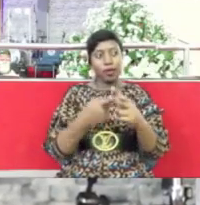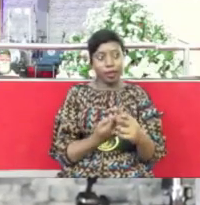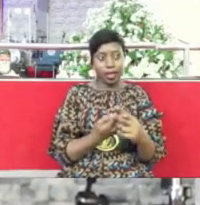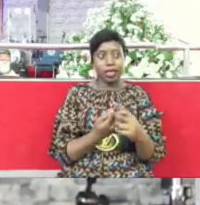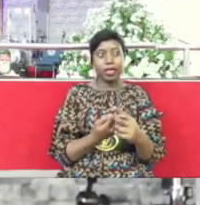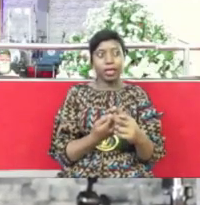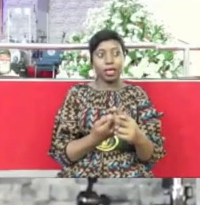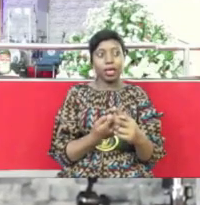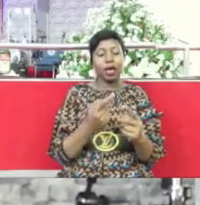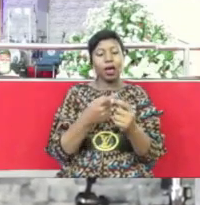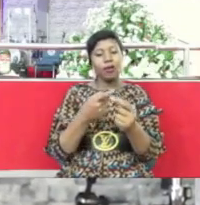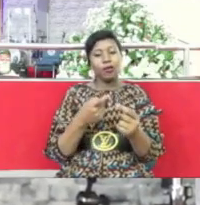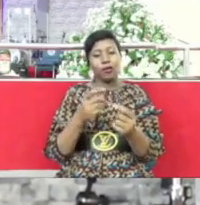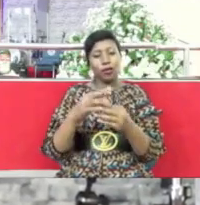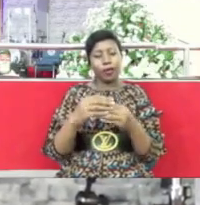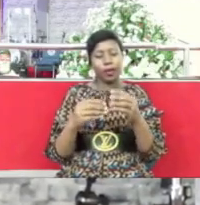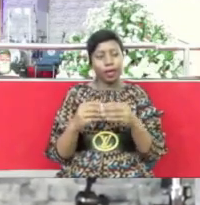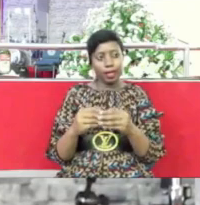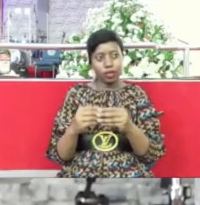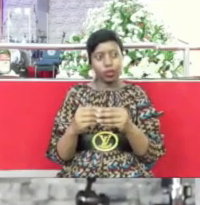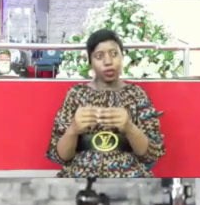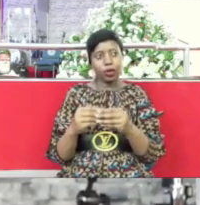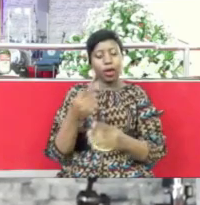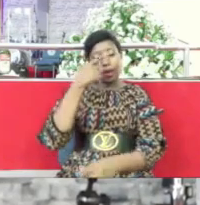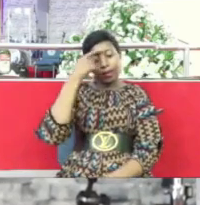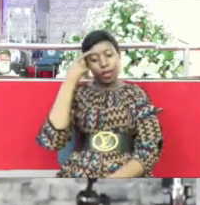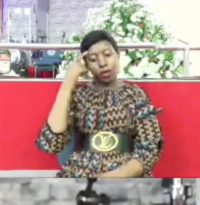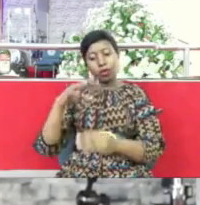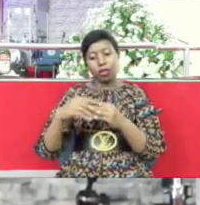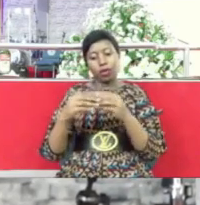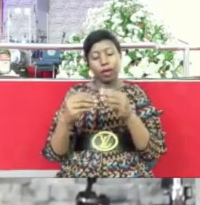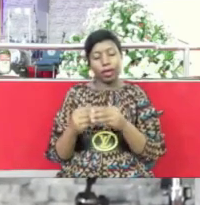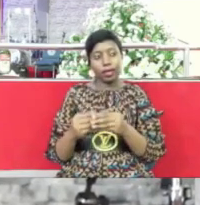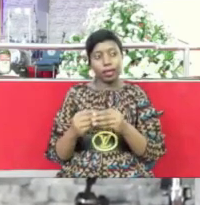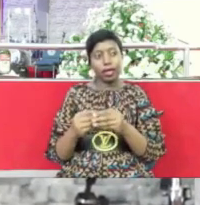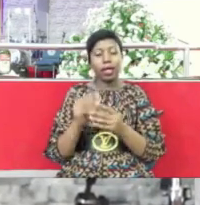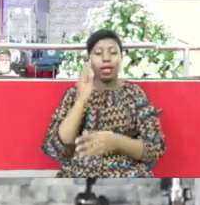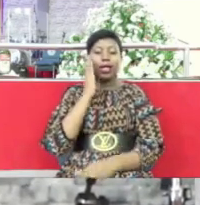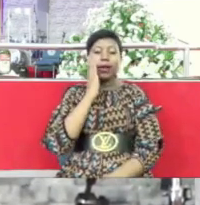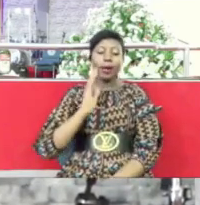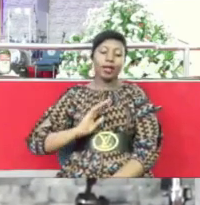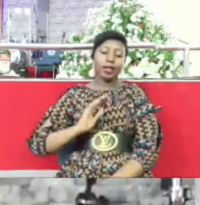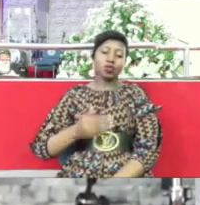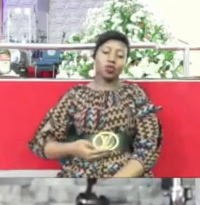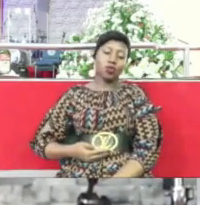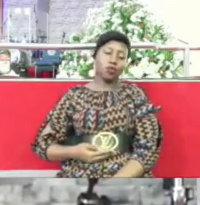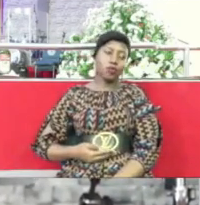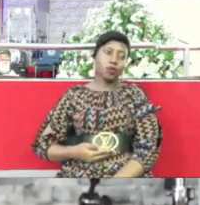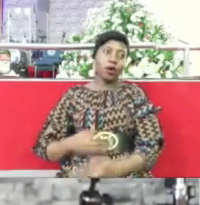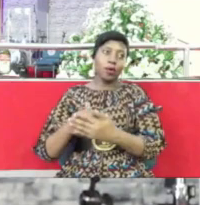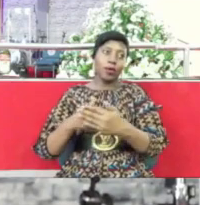from creation, because they were formed in their mother's womb before they were created. The world was